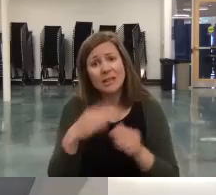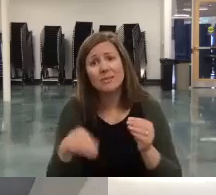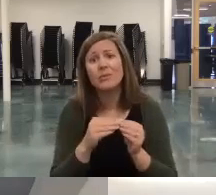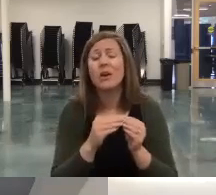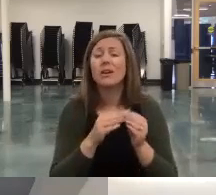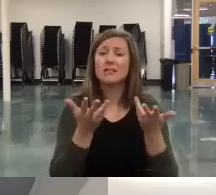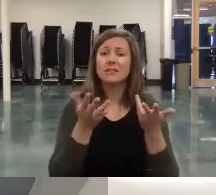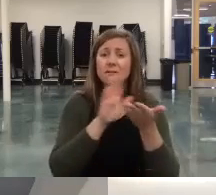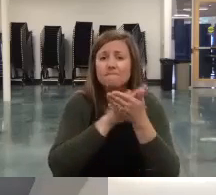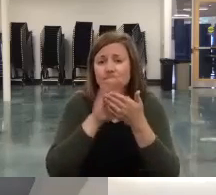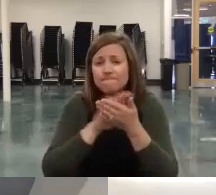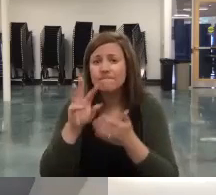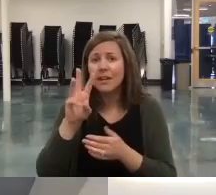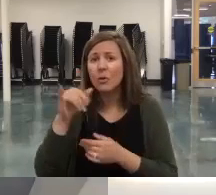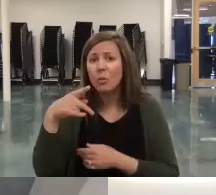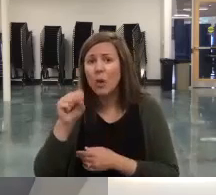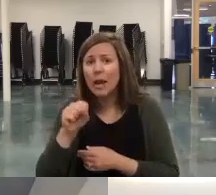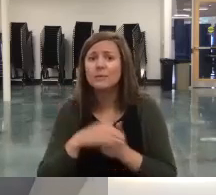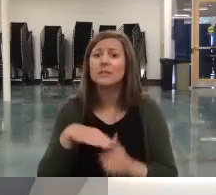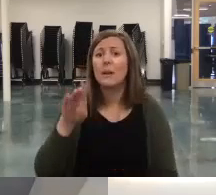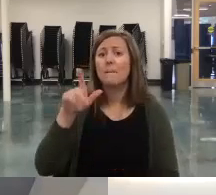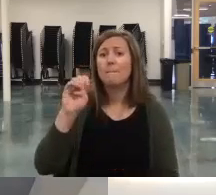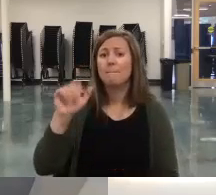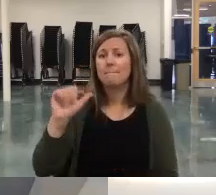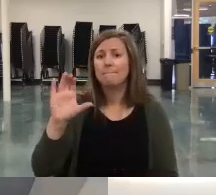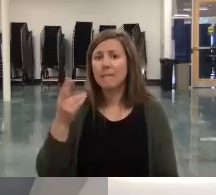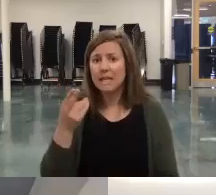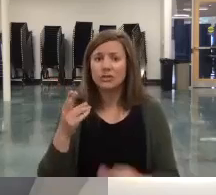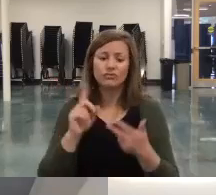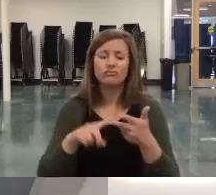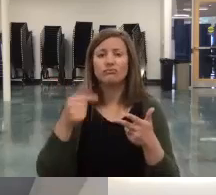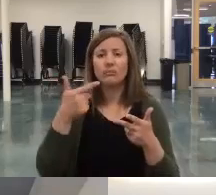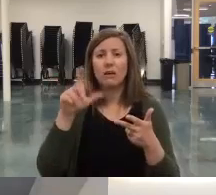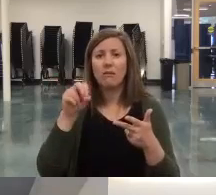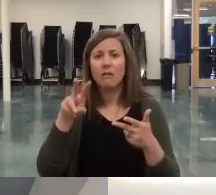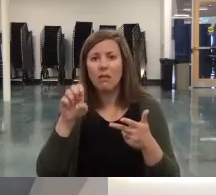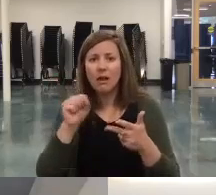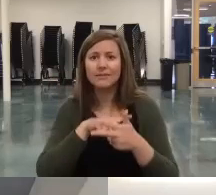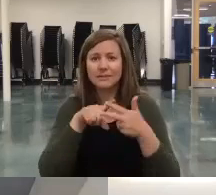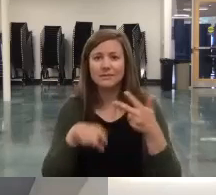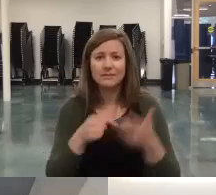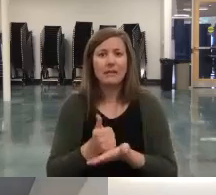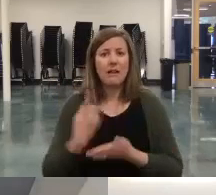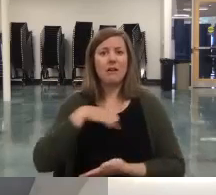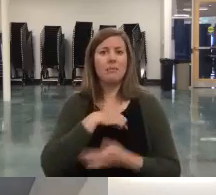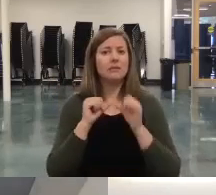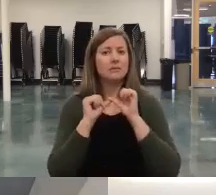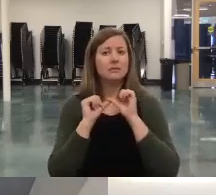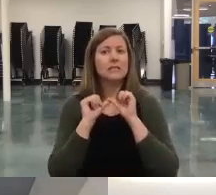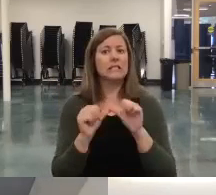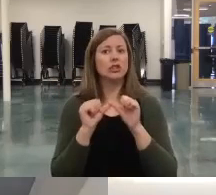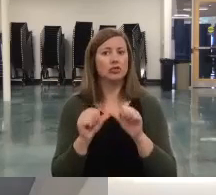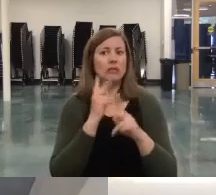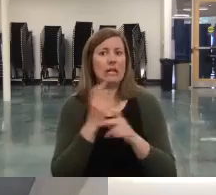wipes, bleach, gloves, items that are going to help us continue to keep